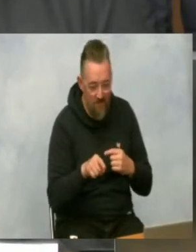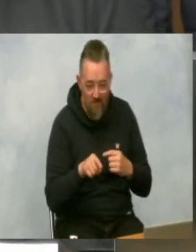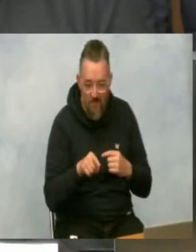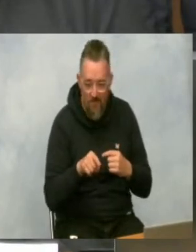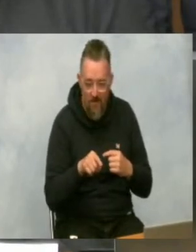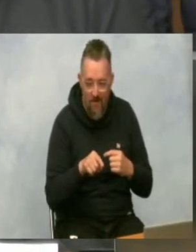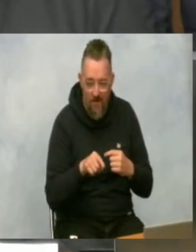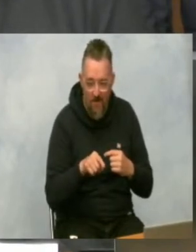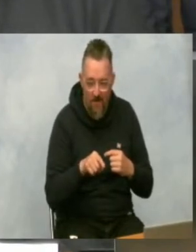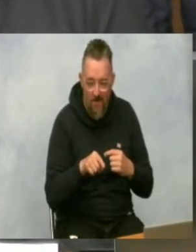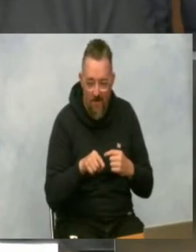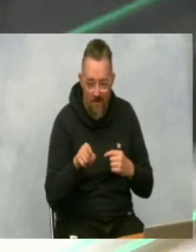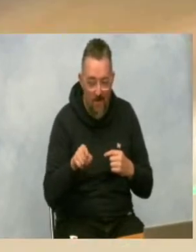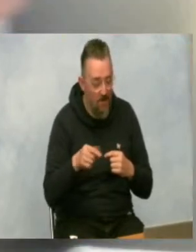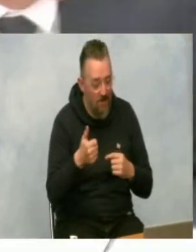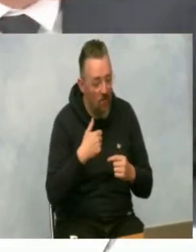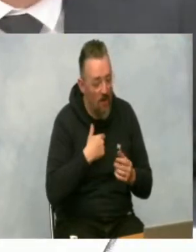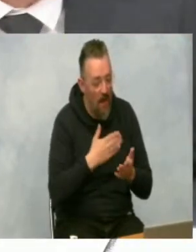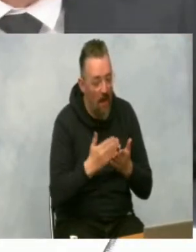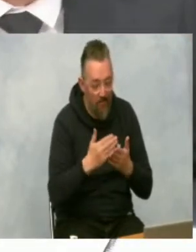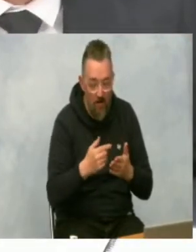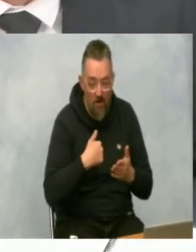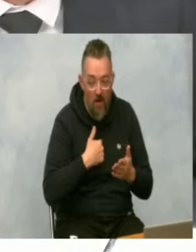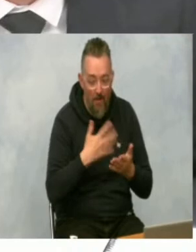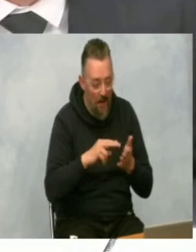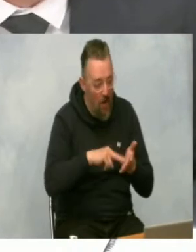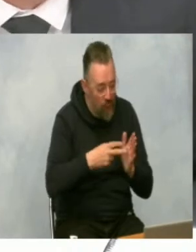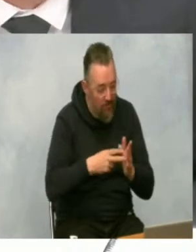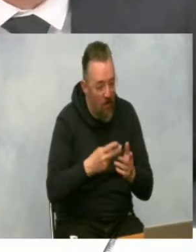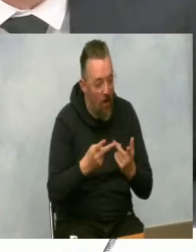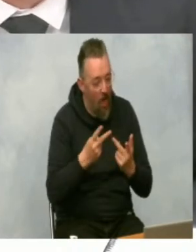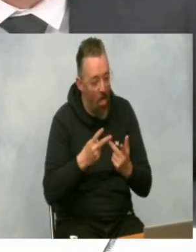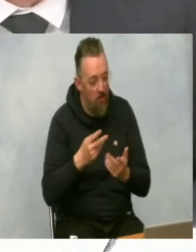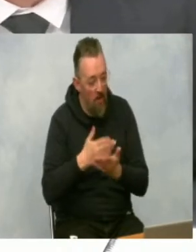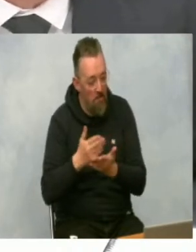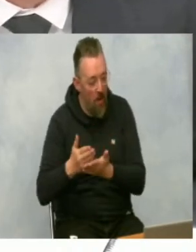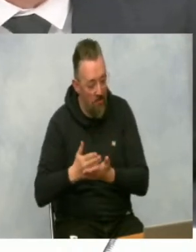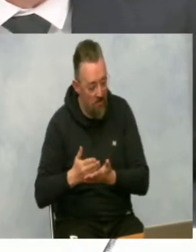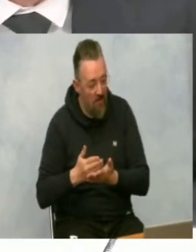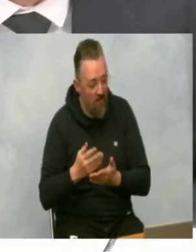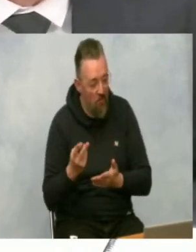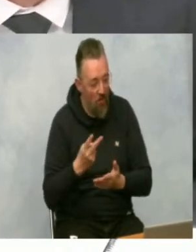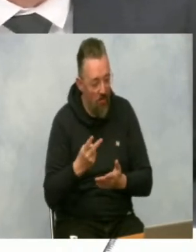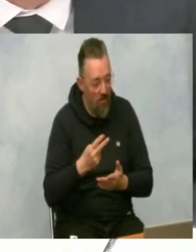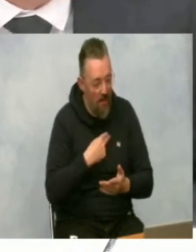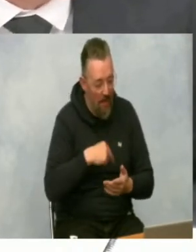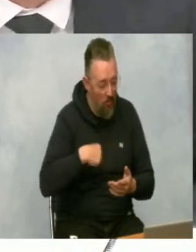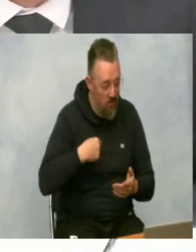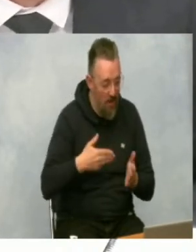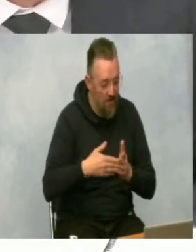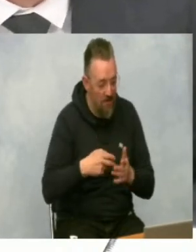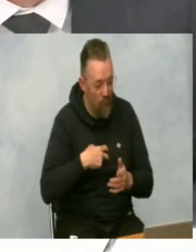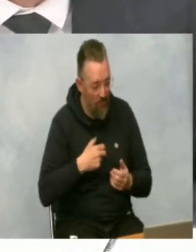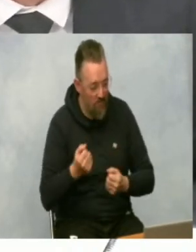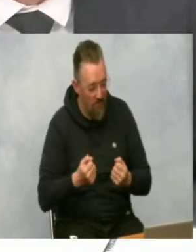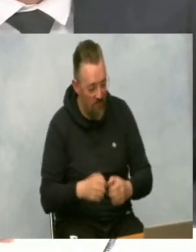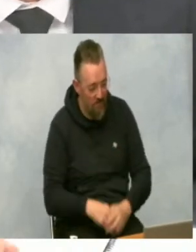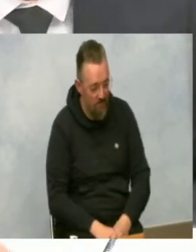Yes, thank you. No, just to clarify, we are making arrangements for alternative parking for both the councillors and the provost